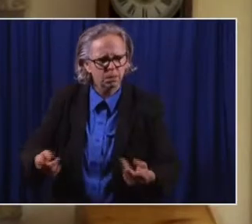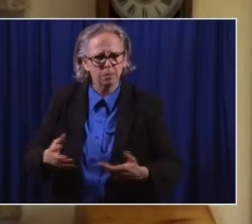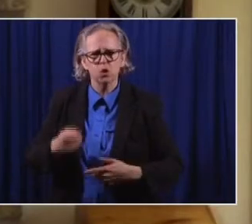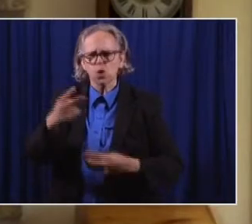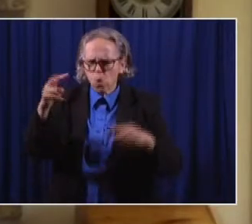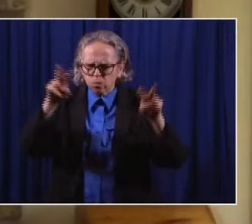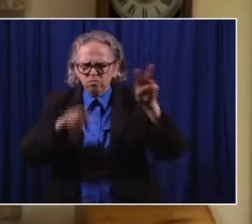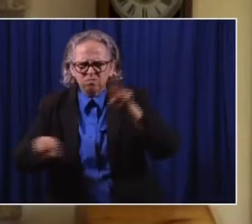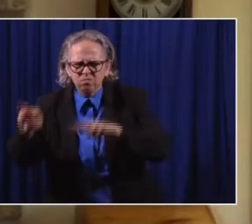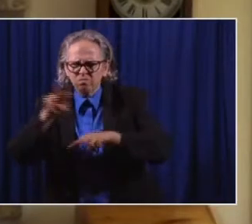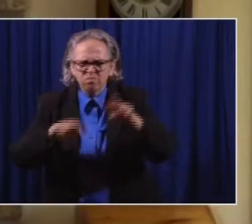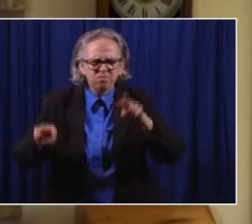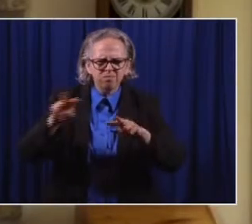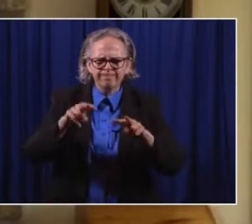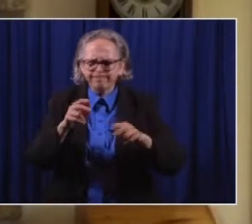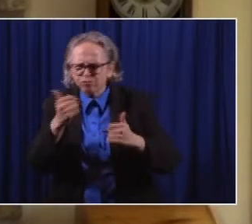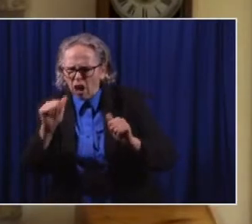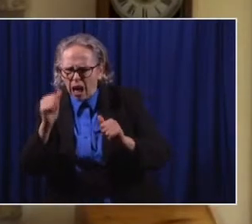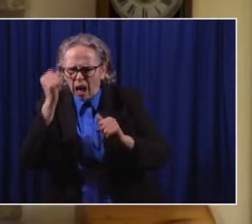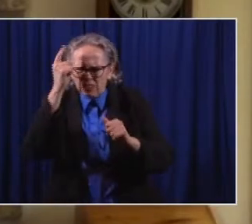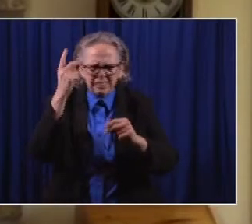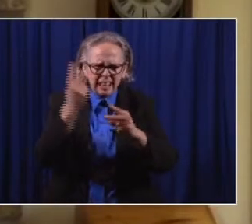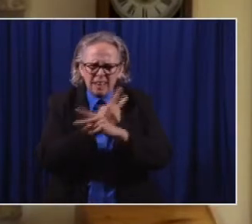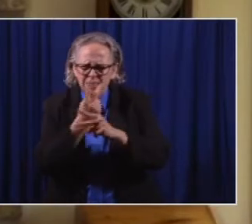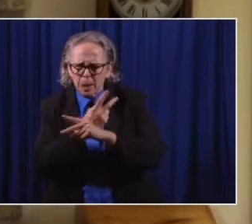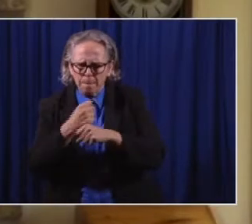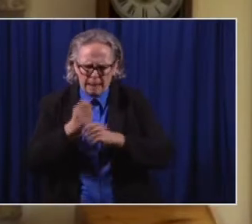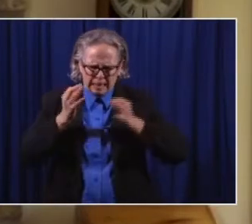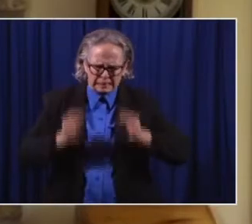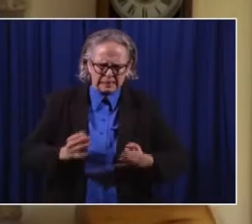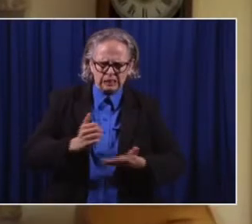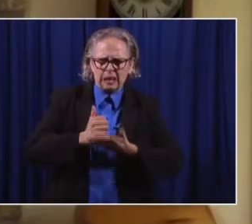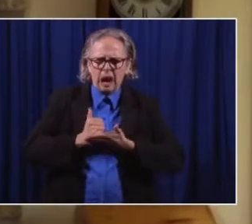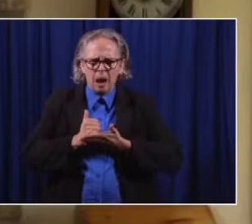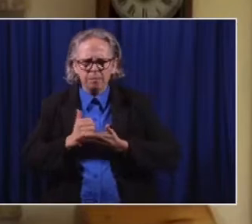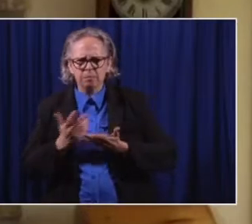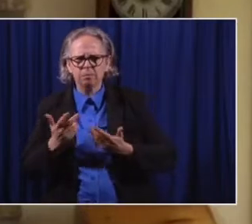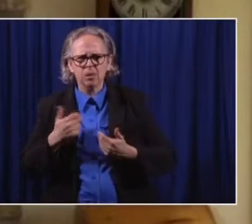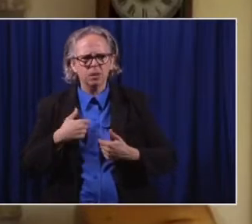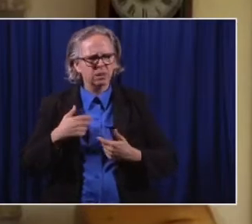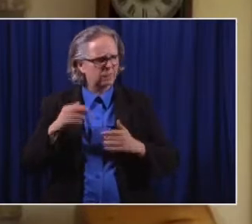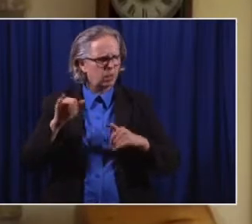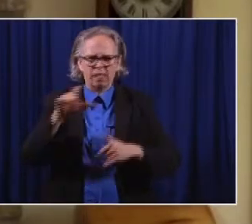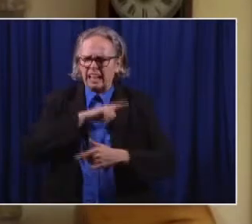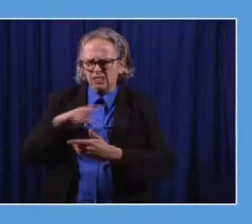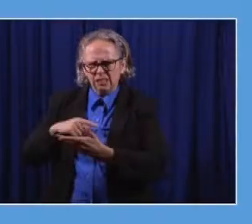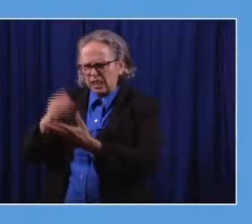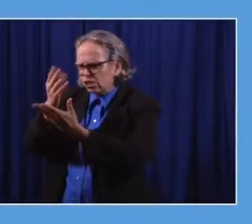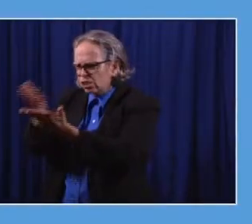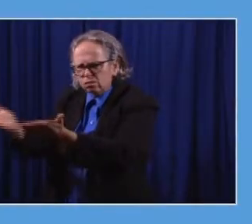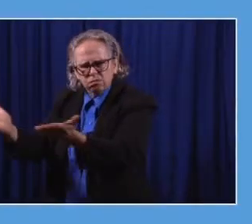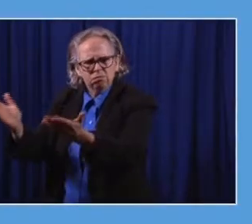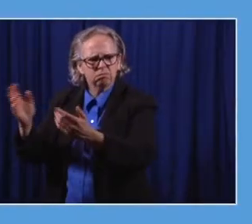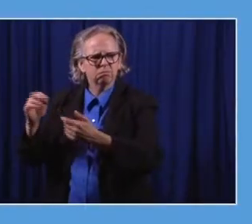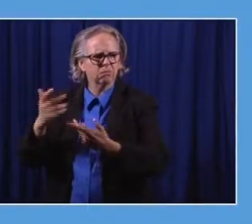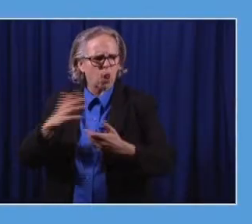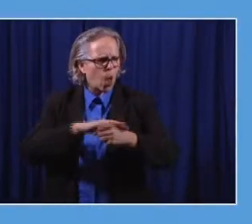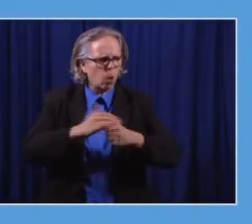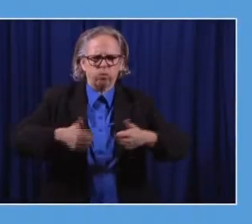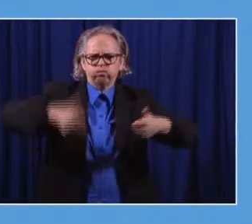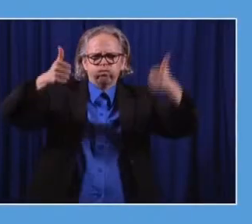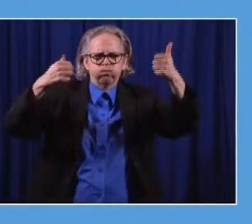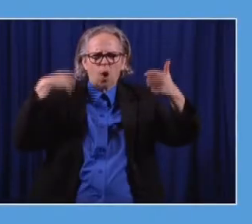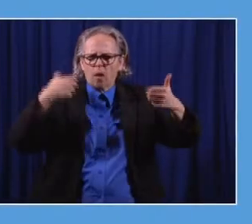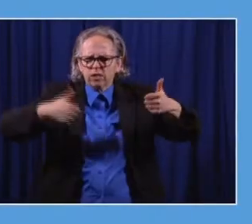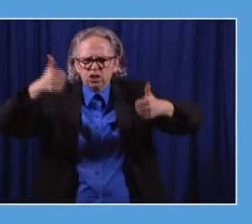Department of Health or local health departments or the legislature, governor's office, can make decisions. Let me talk about